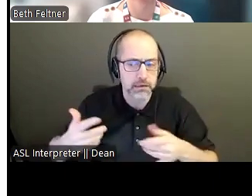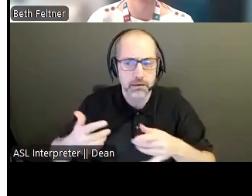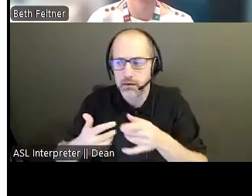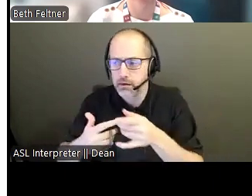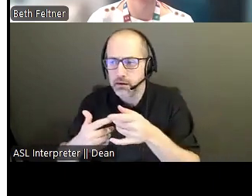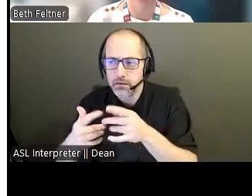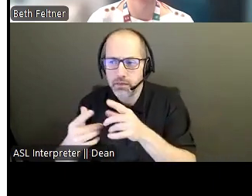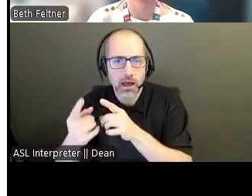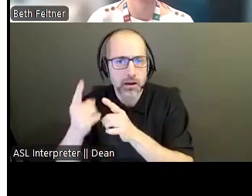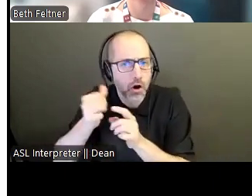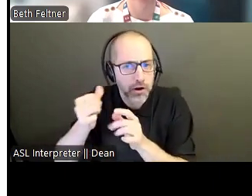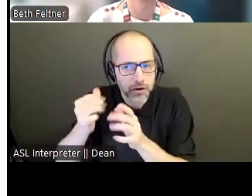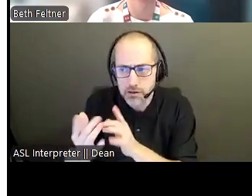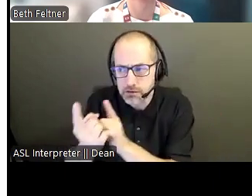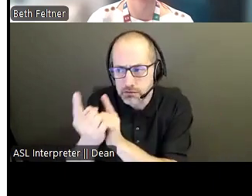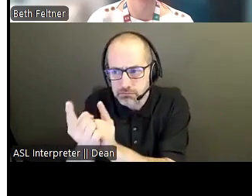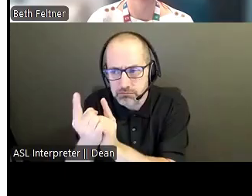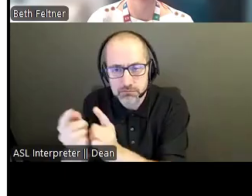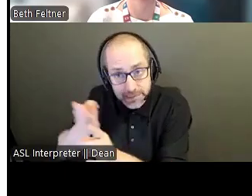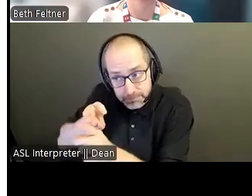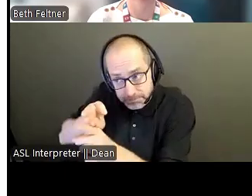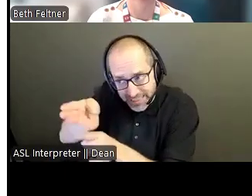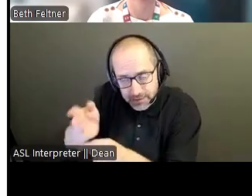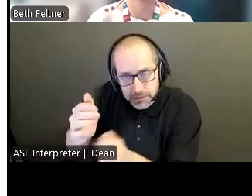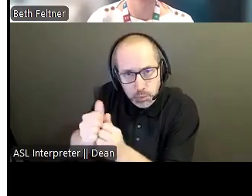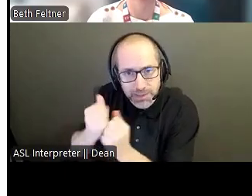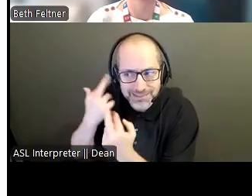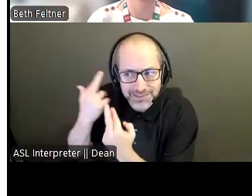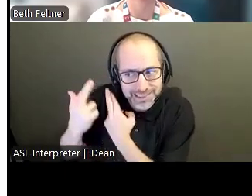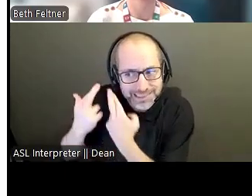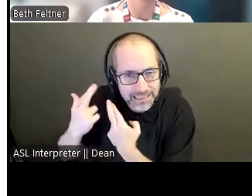sort of specializes in tinnitus management.